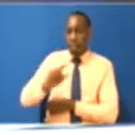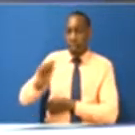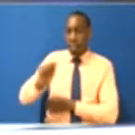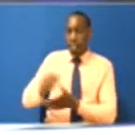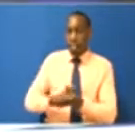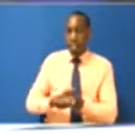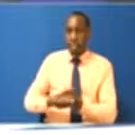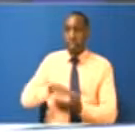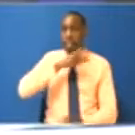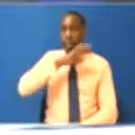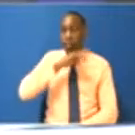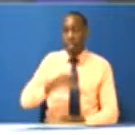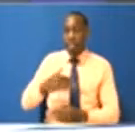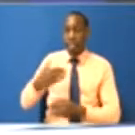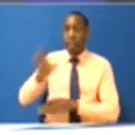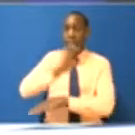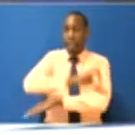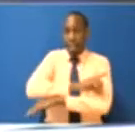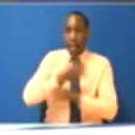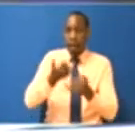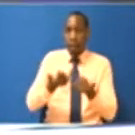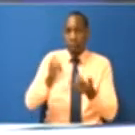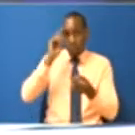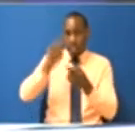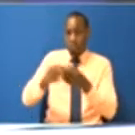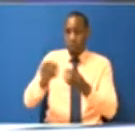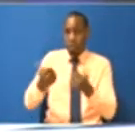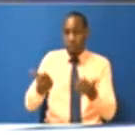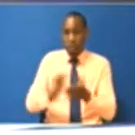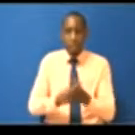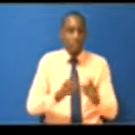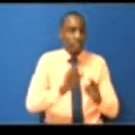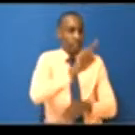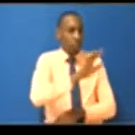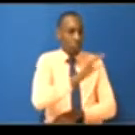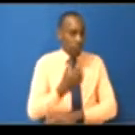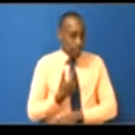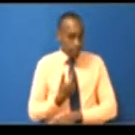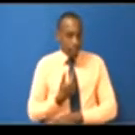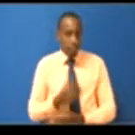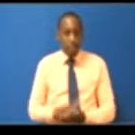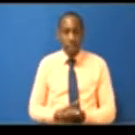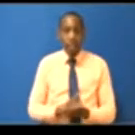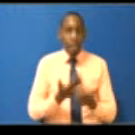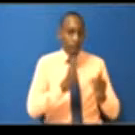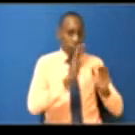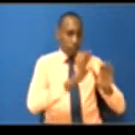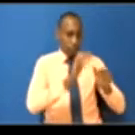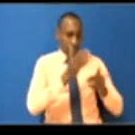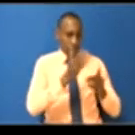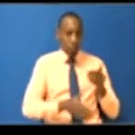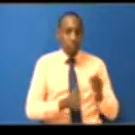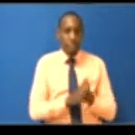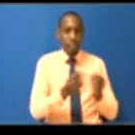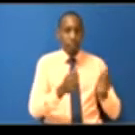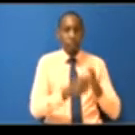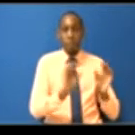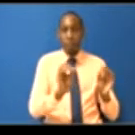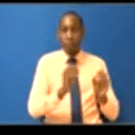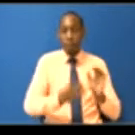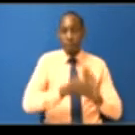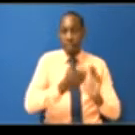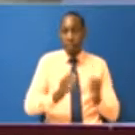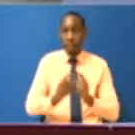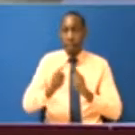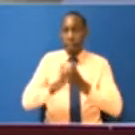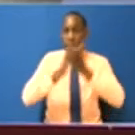of solid waste daily how do you intend to deal with that it's not a question stop it now that won't solve the problem overnight but